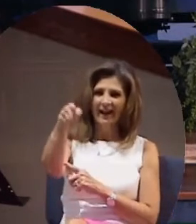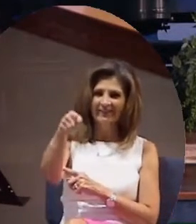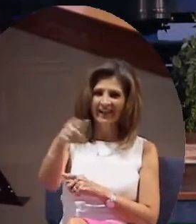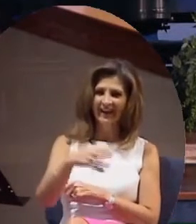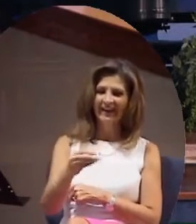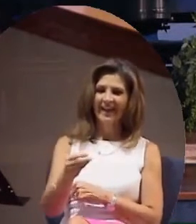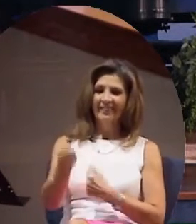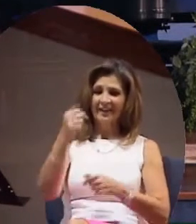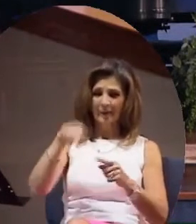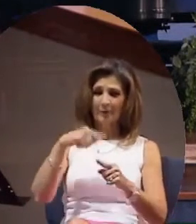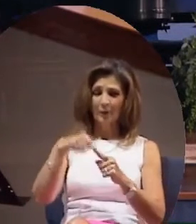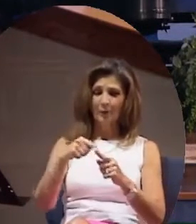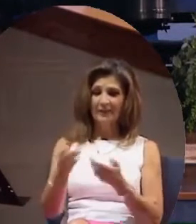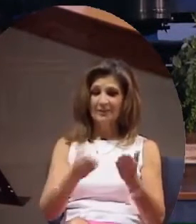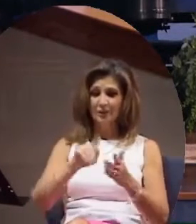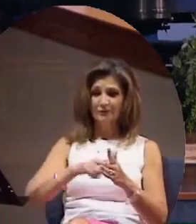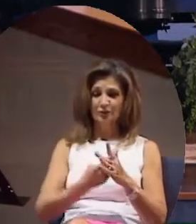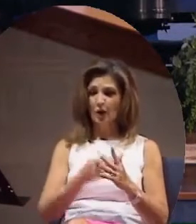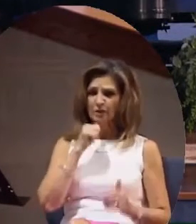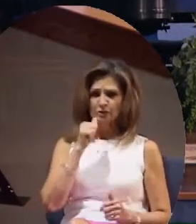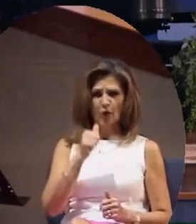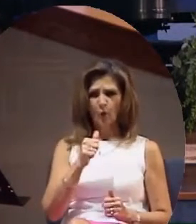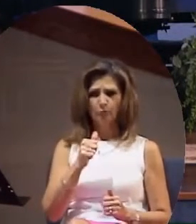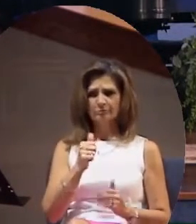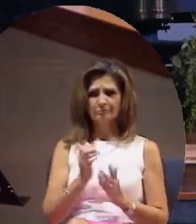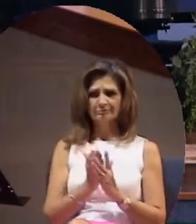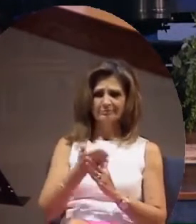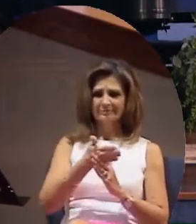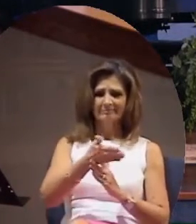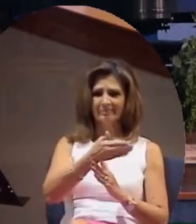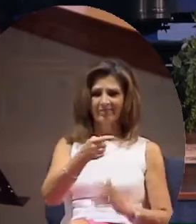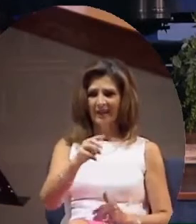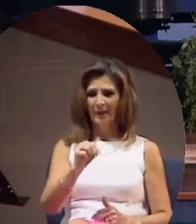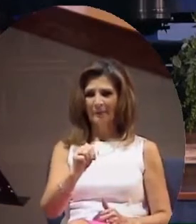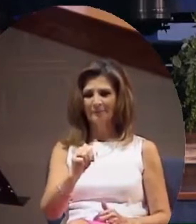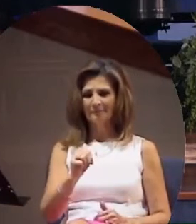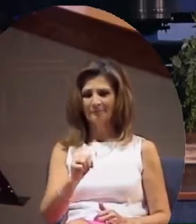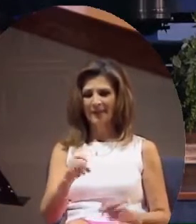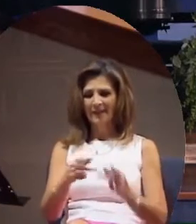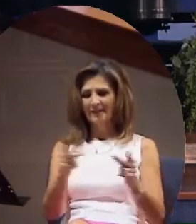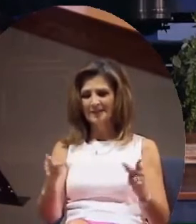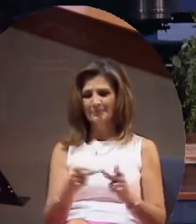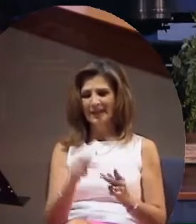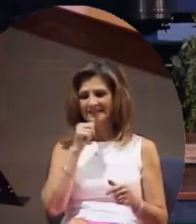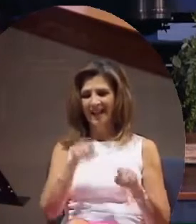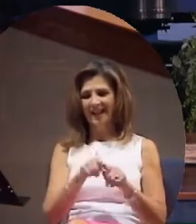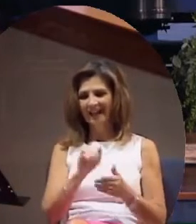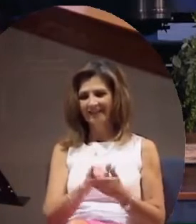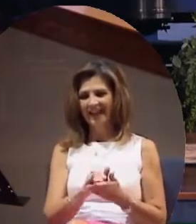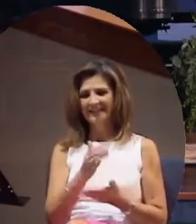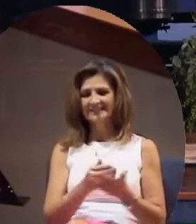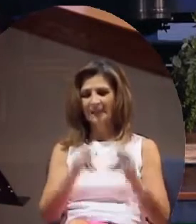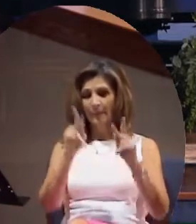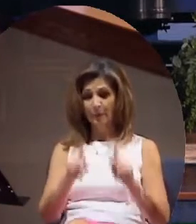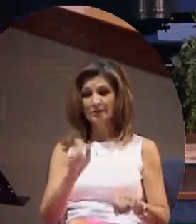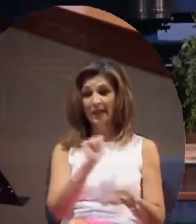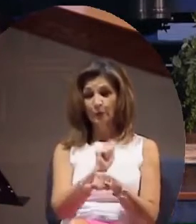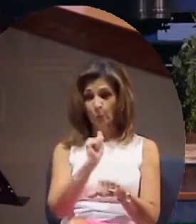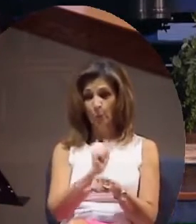They come in right as the service starts, and you better not get in their way. Amen. But this place wasn't like that. Somebody who had to do the